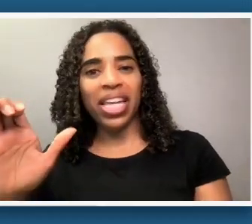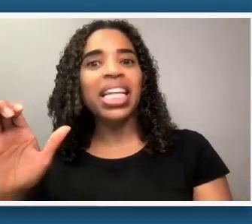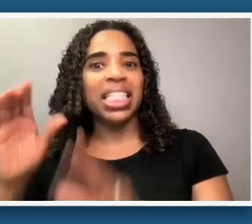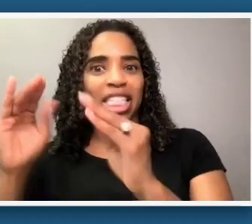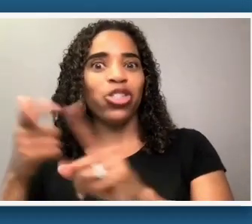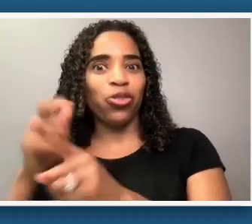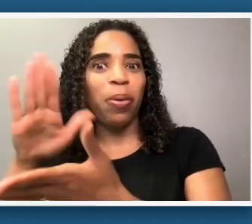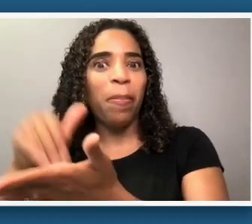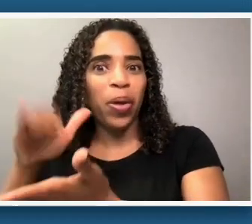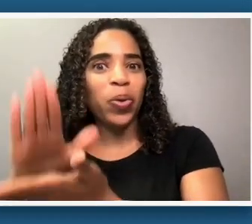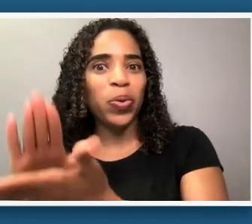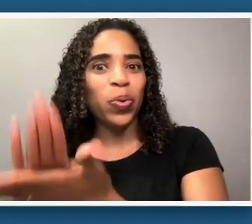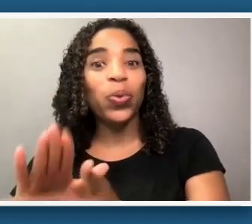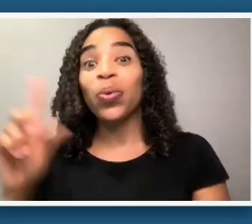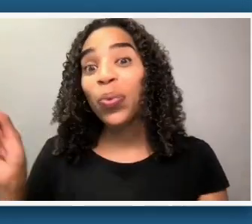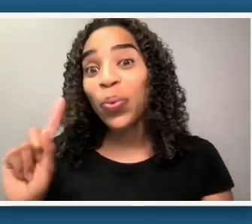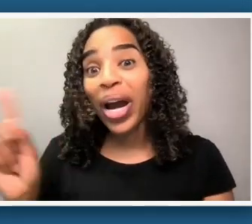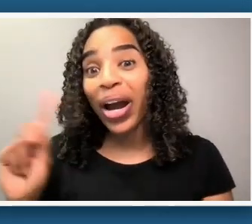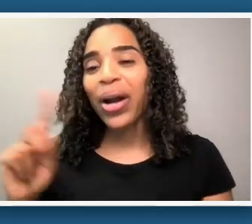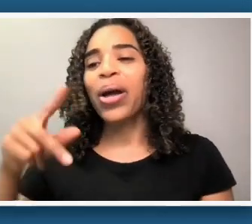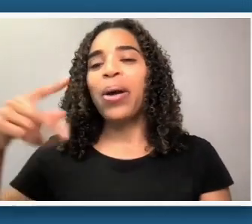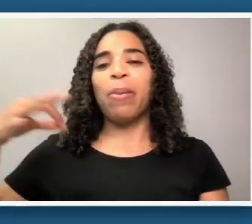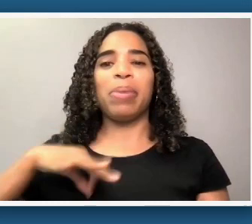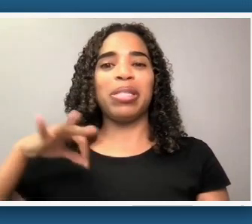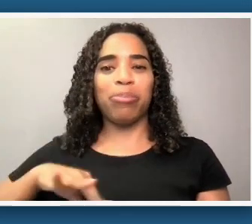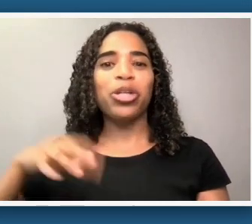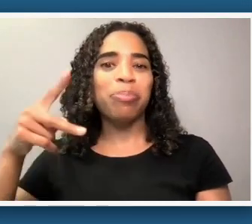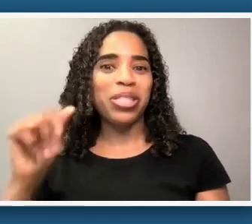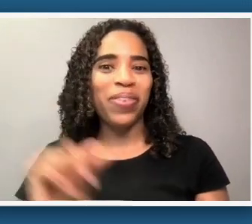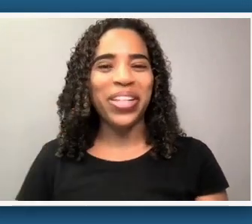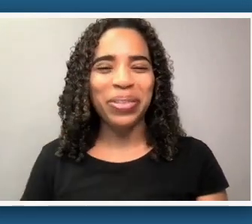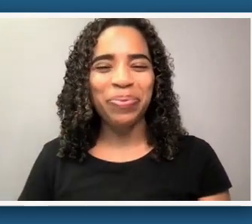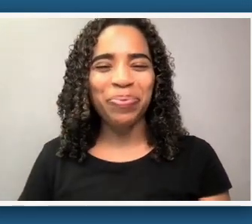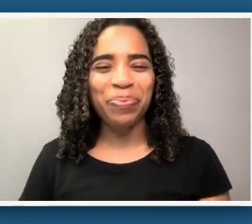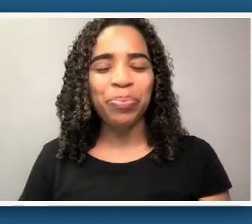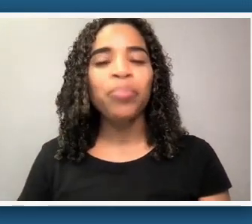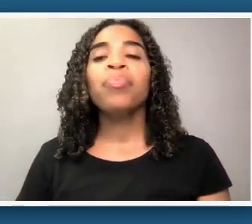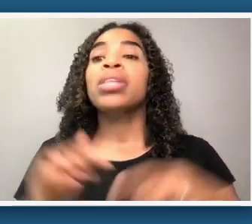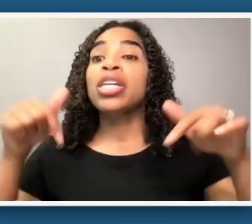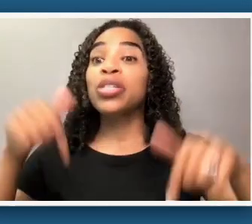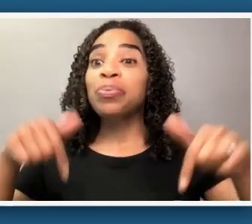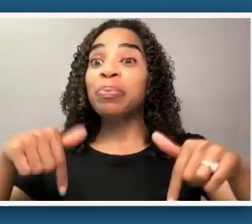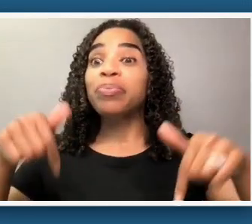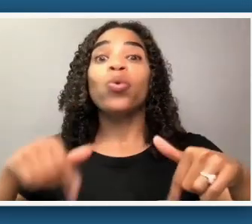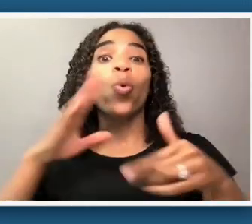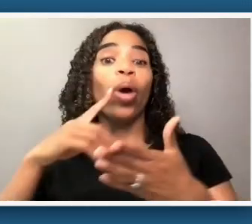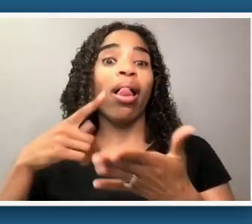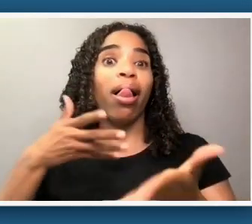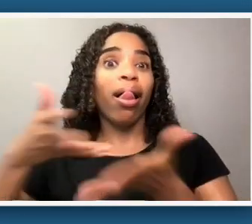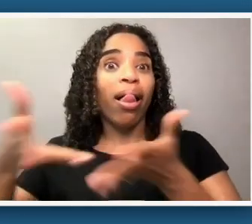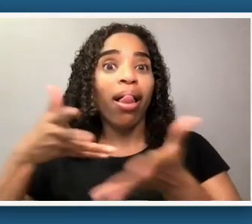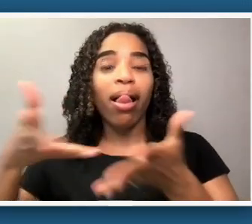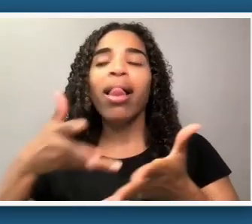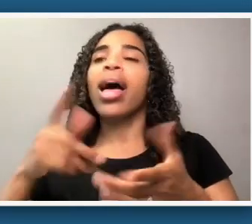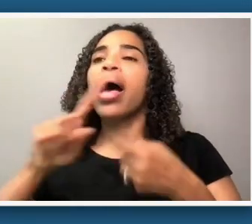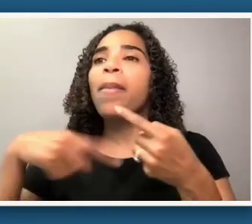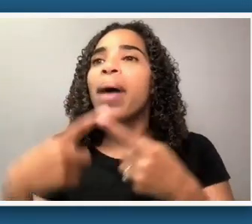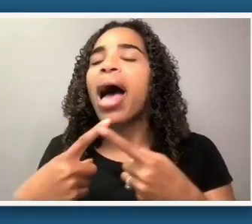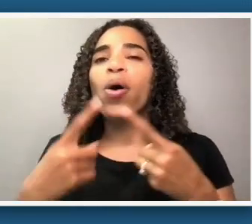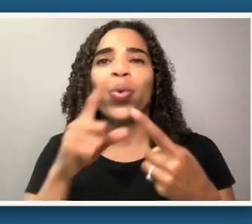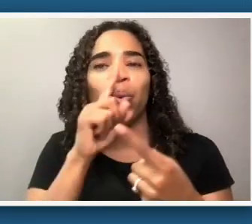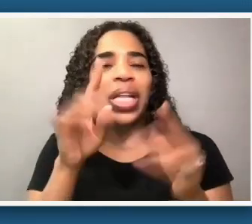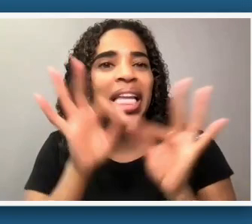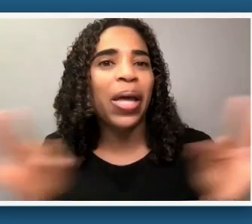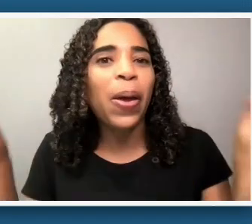School, located in Pittsburgh, Pennsylvania. During today's session, they're going to be sharing with us a lot of really